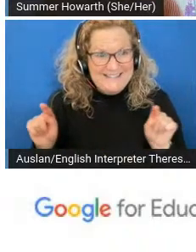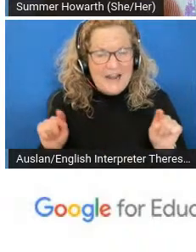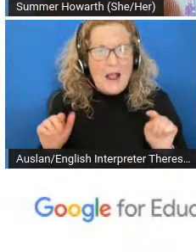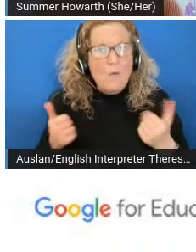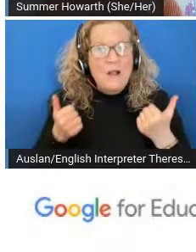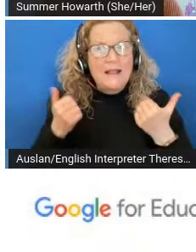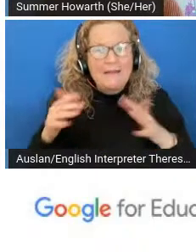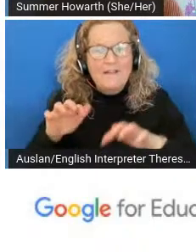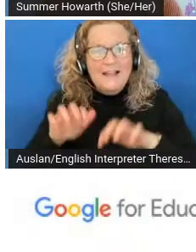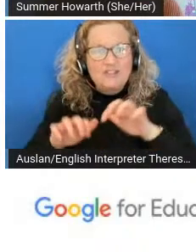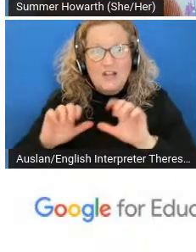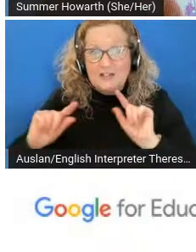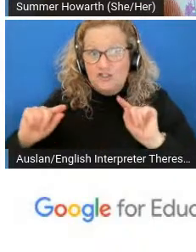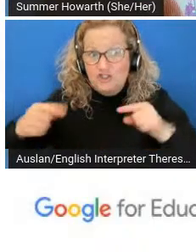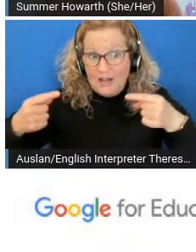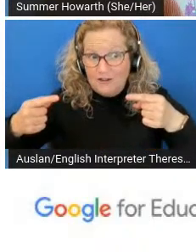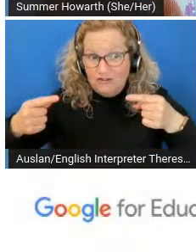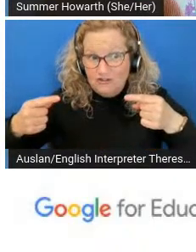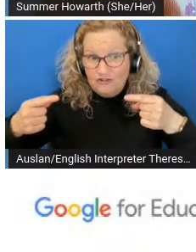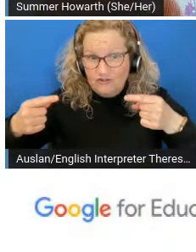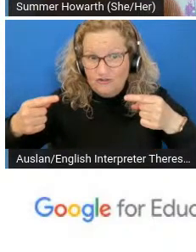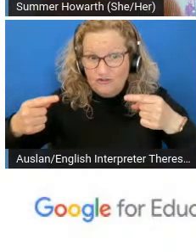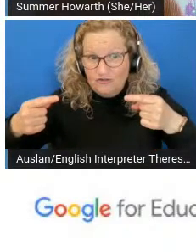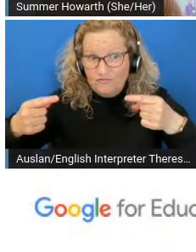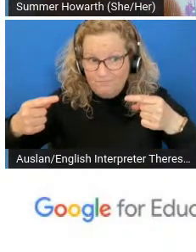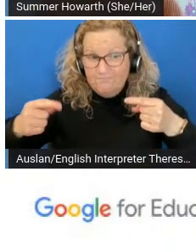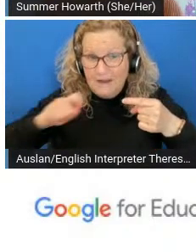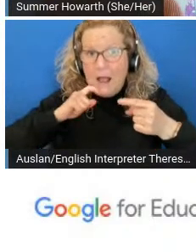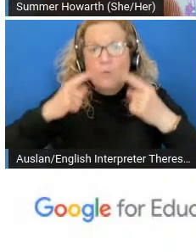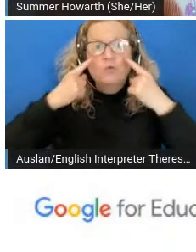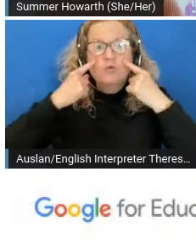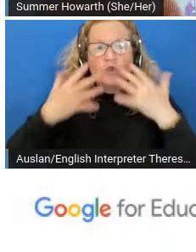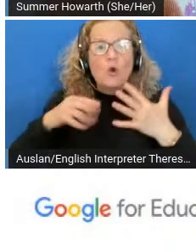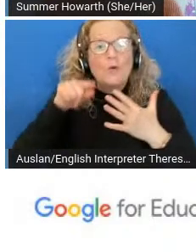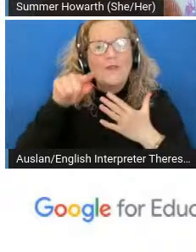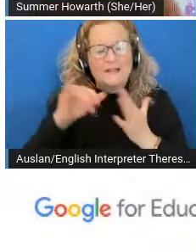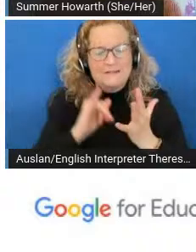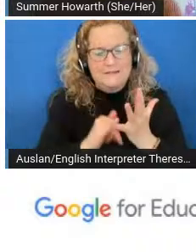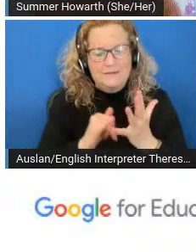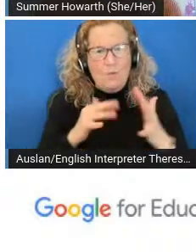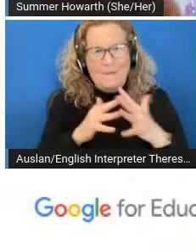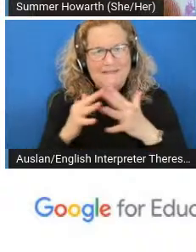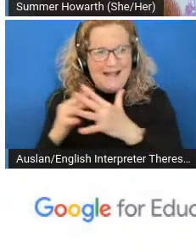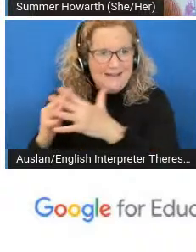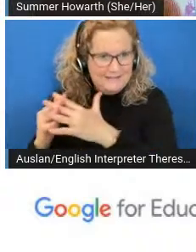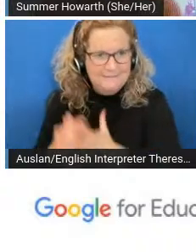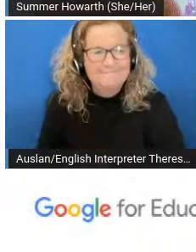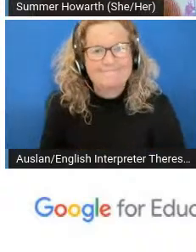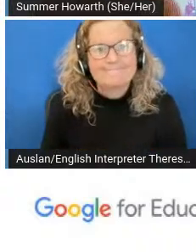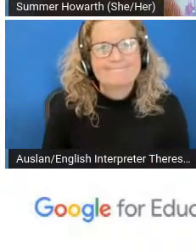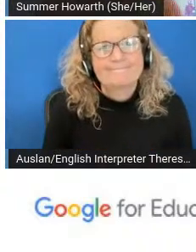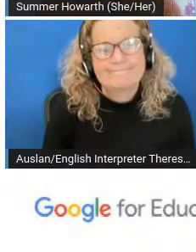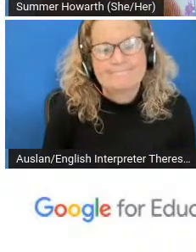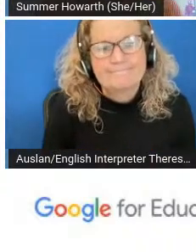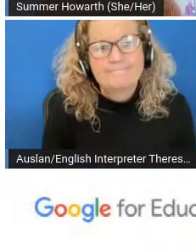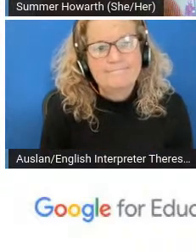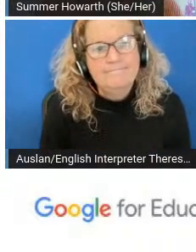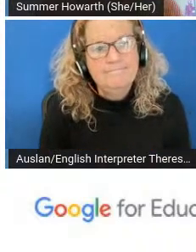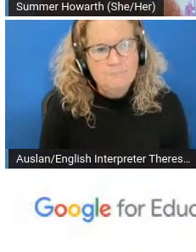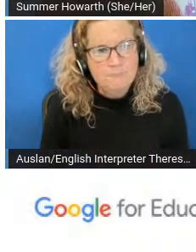challenge. Ooh. I'm going to show you this beautiful site, and I'll pop the in a second. I'll pop